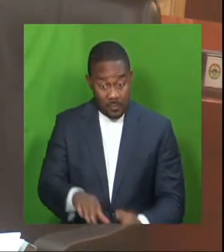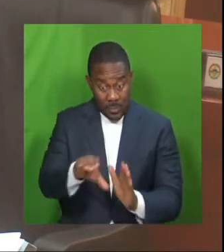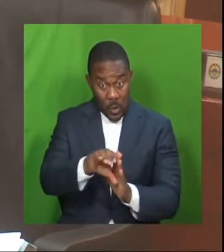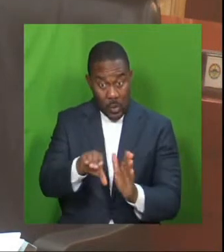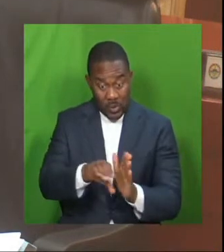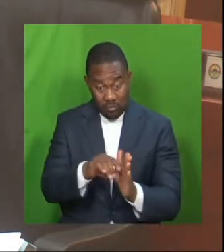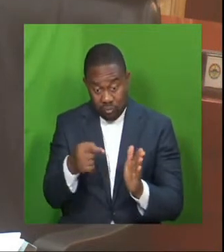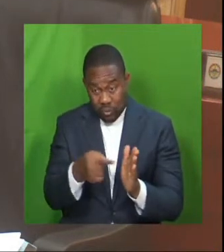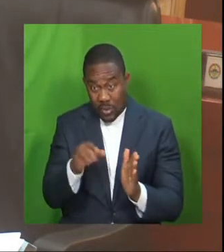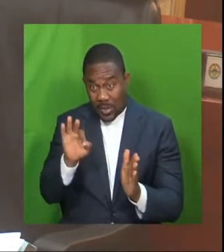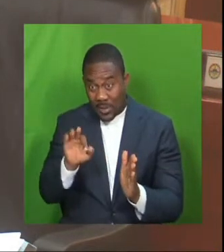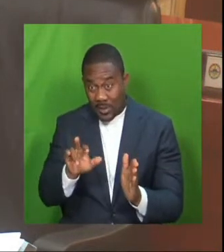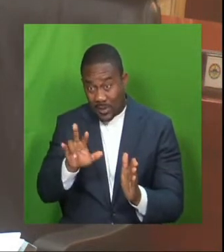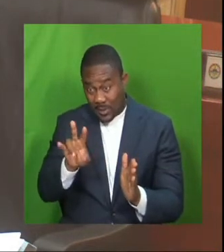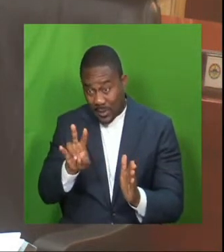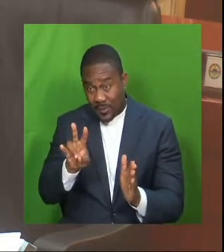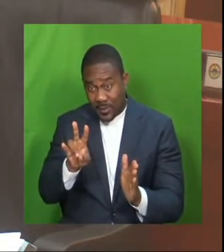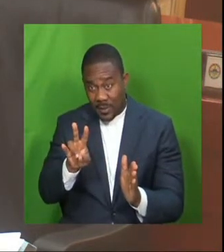Article 97,